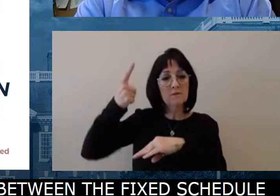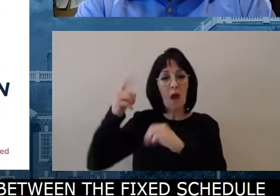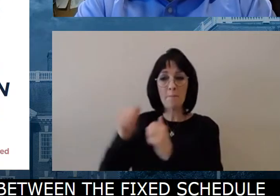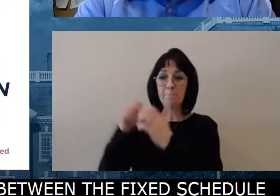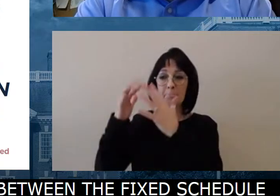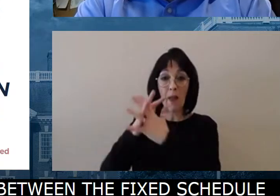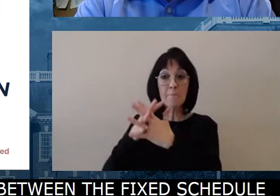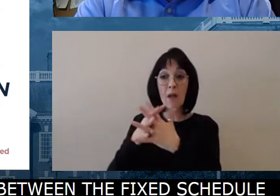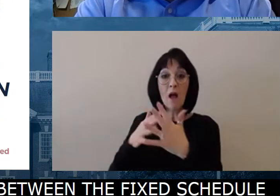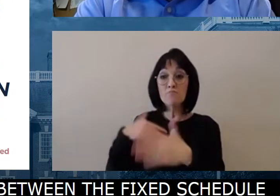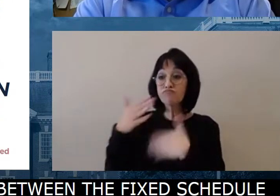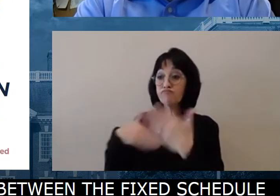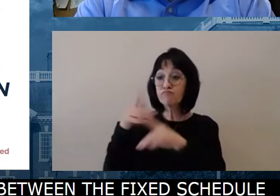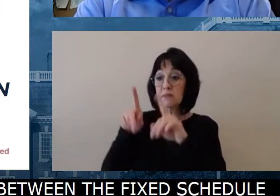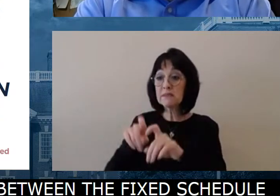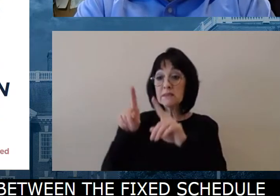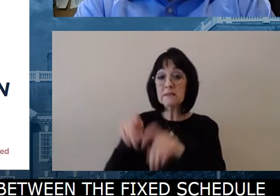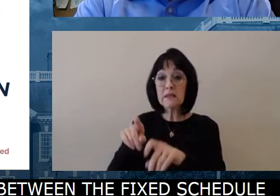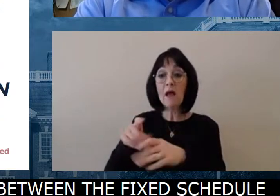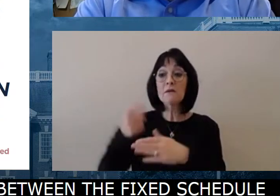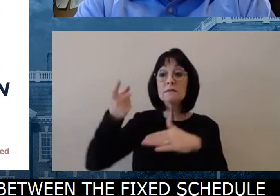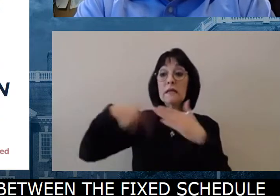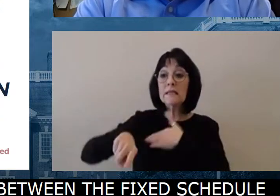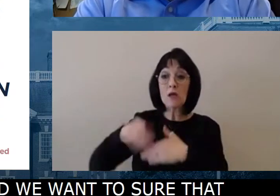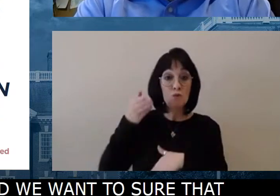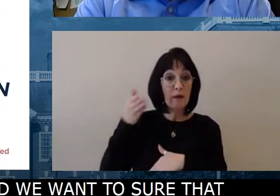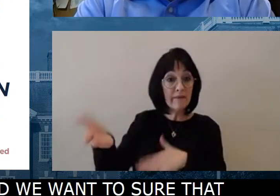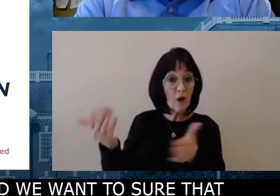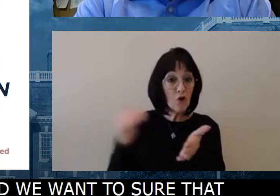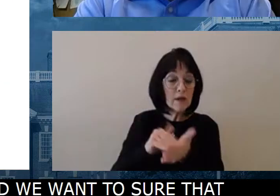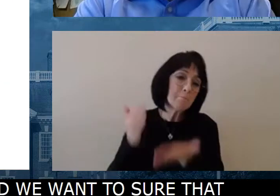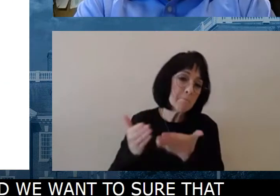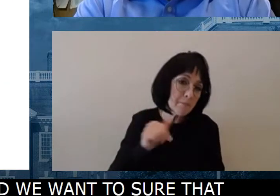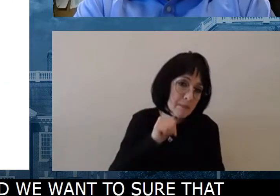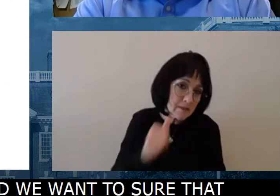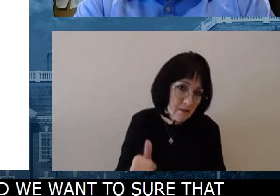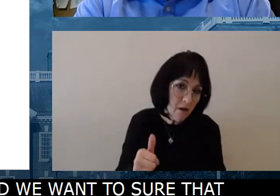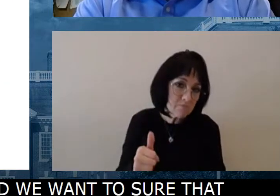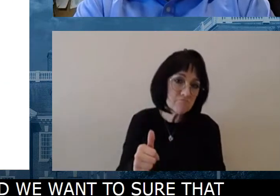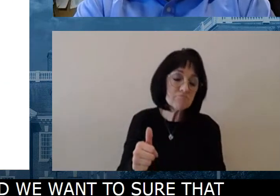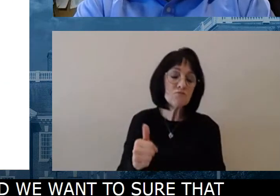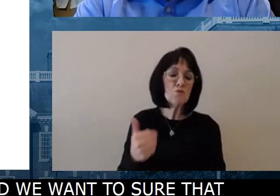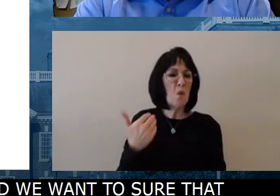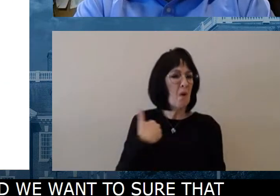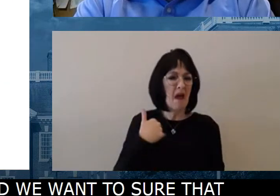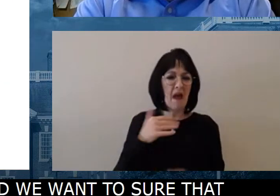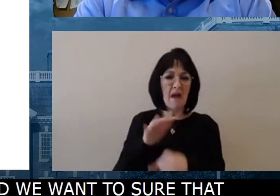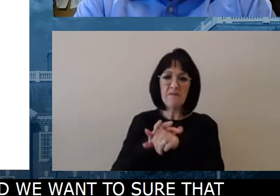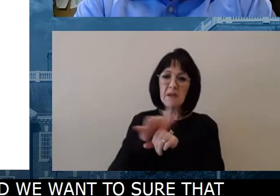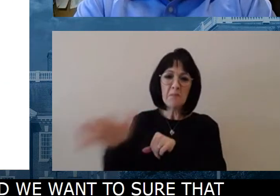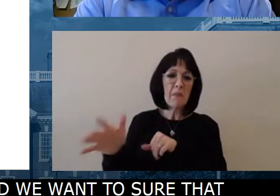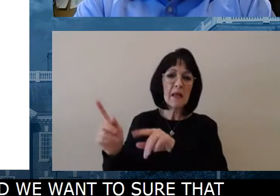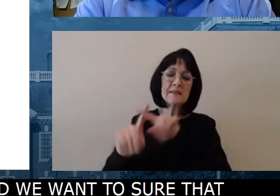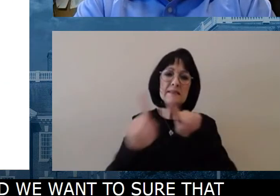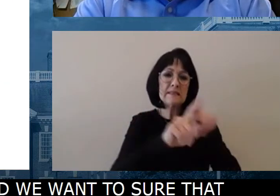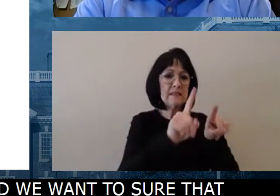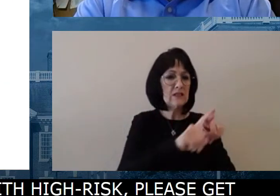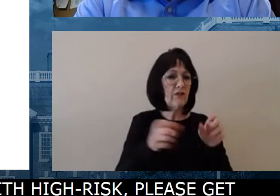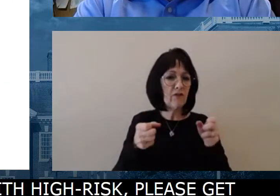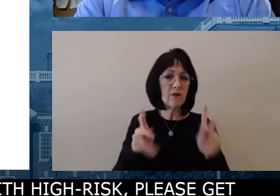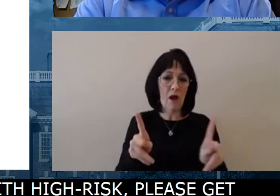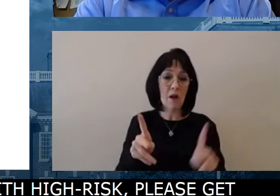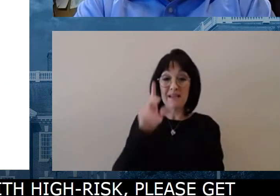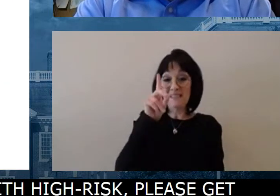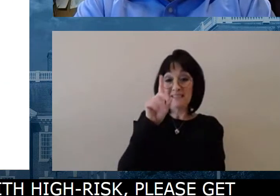in settings where they have higher risk, please get tested. We have ample opportunities across the state and we'll continue to do so. So